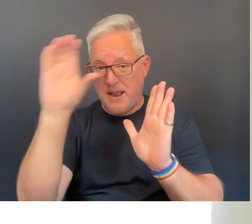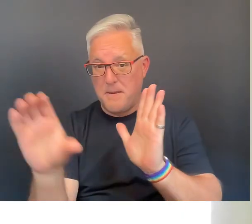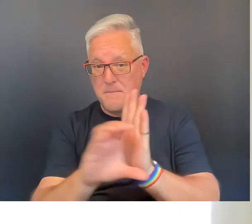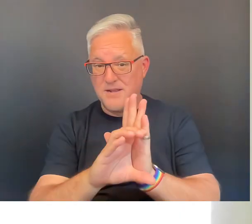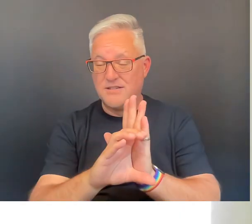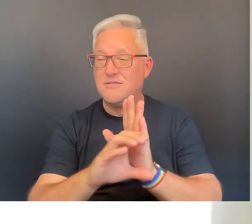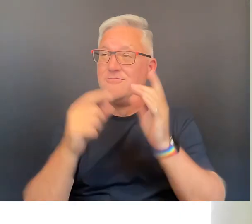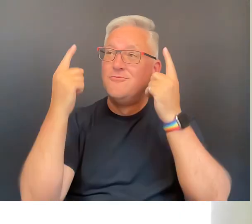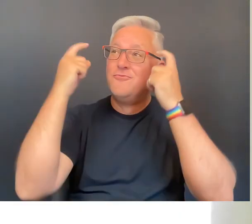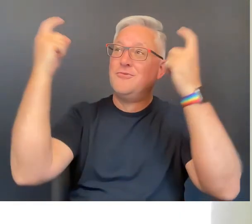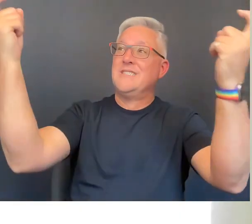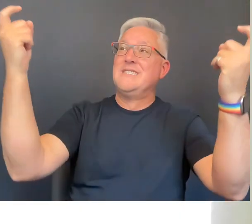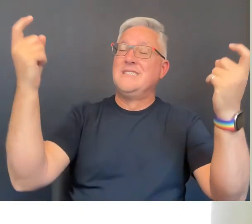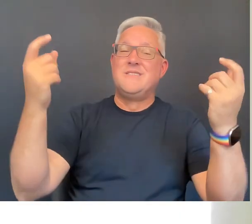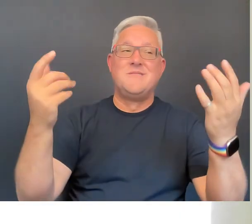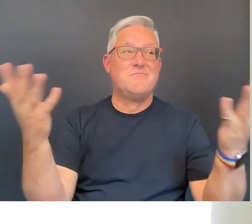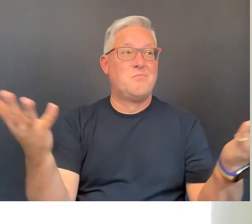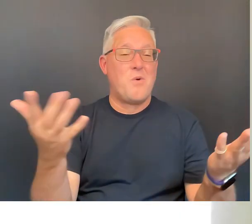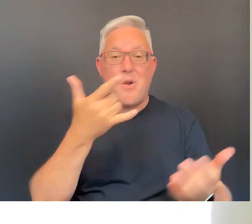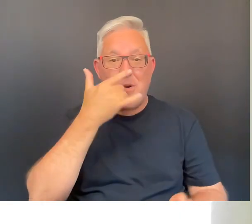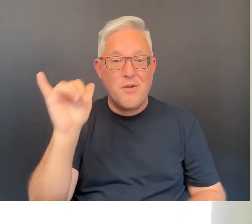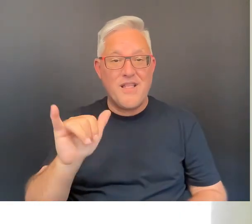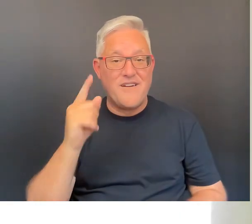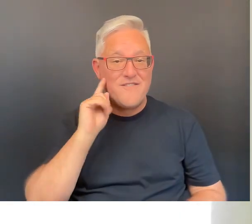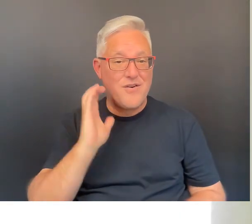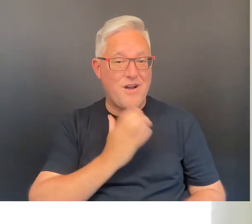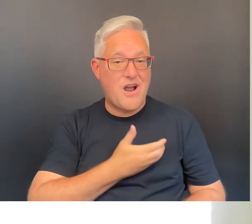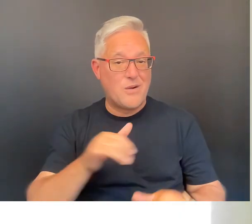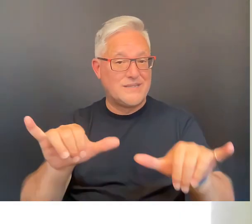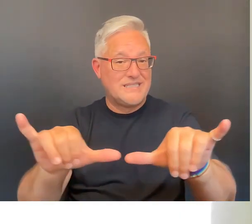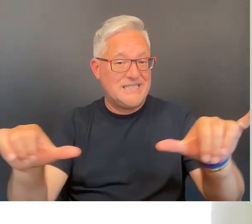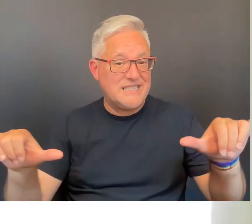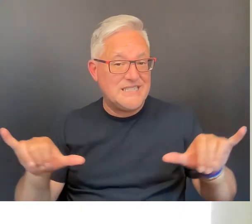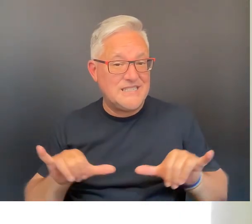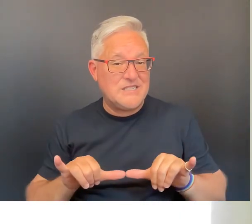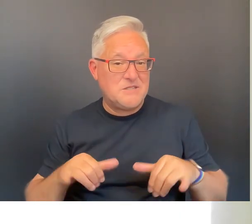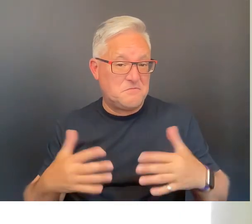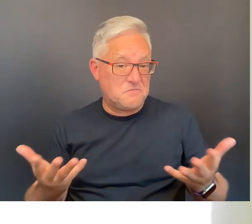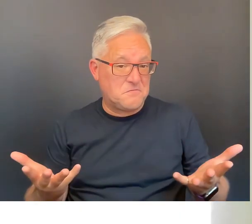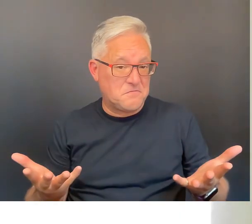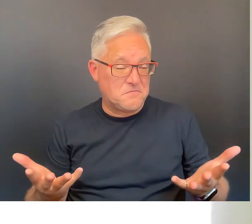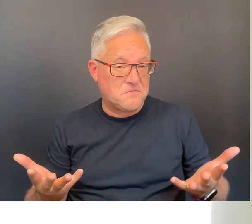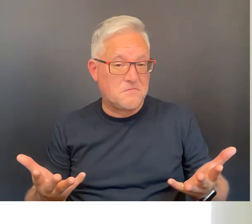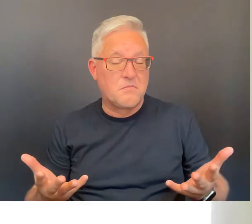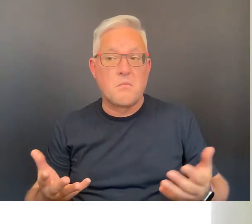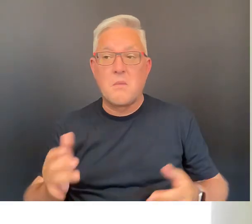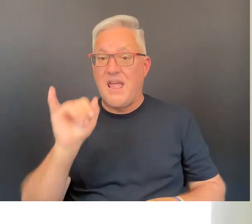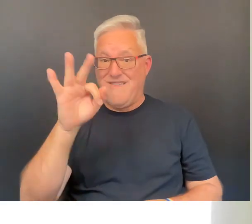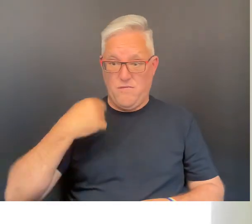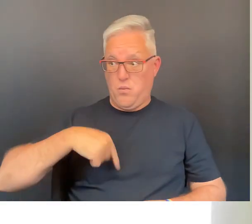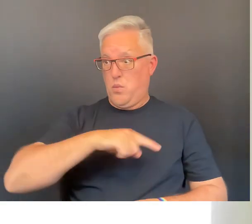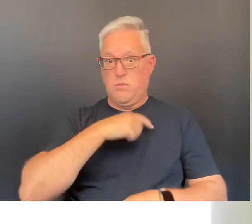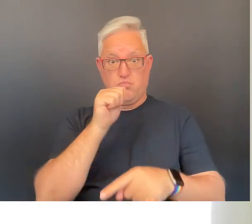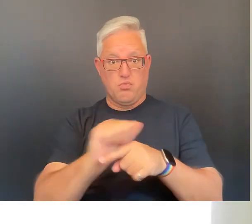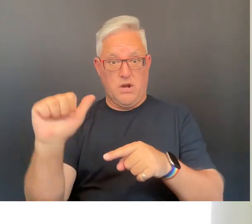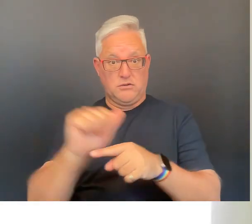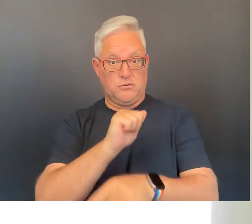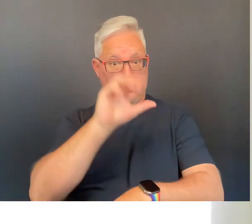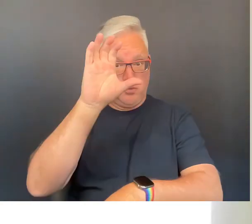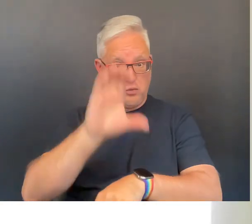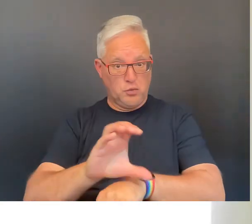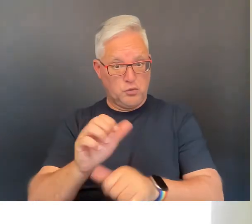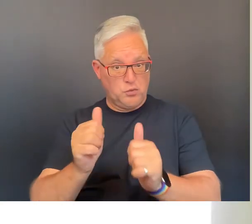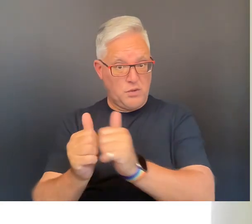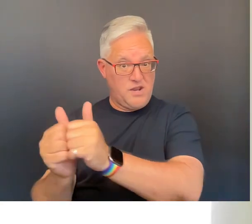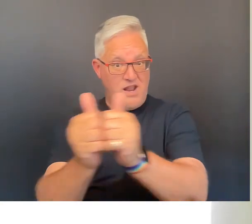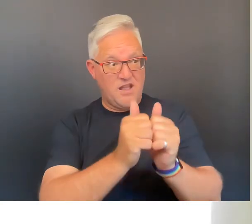dream of what does that look like for our synod? What does that look like when we are church together? I think those